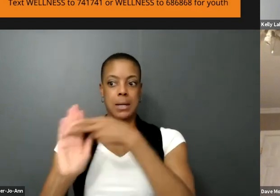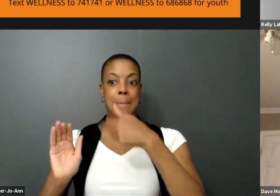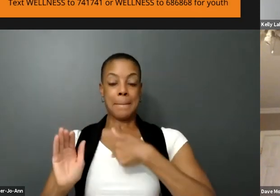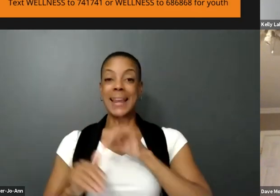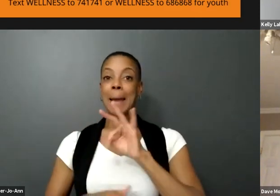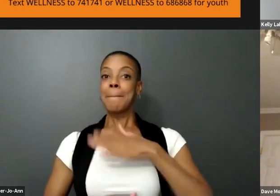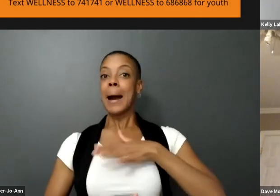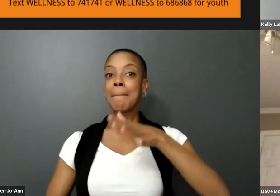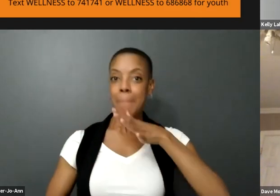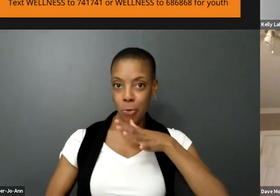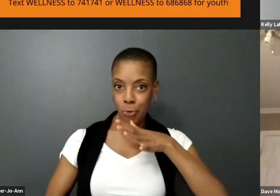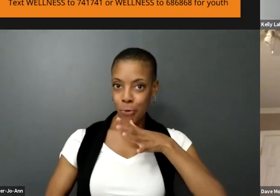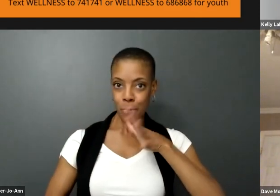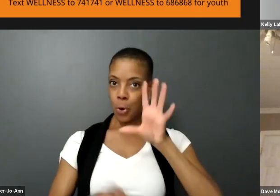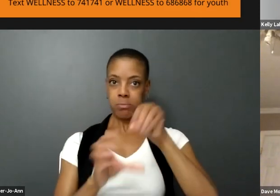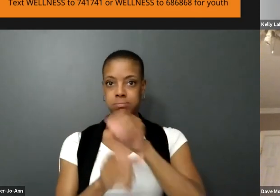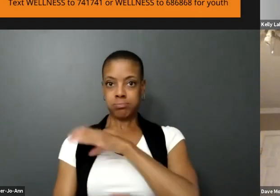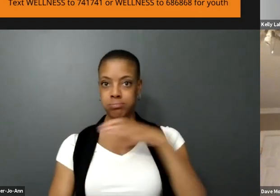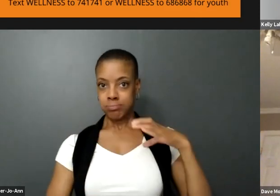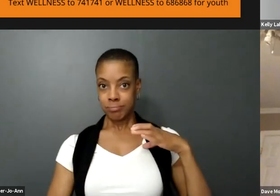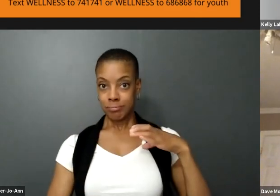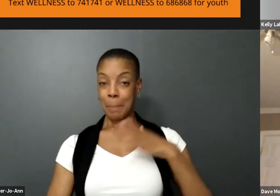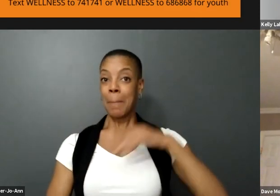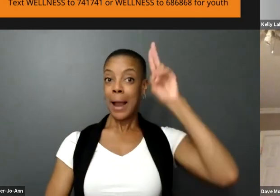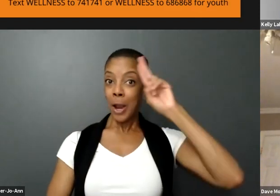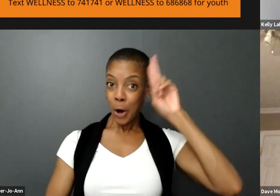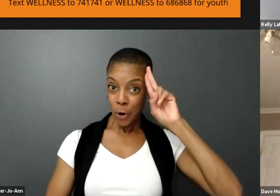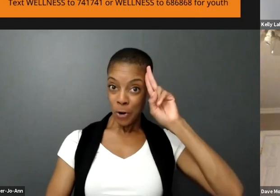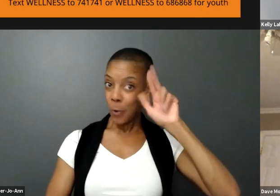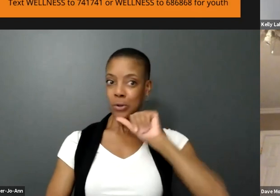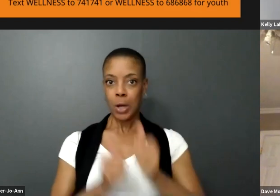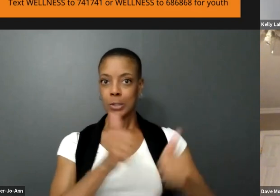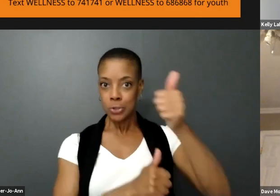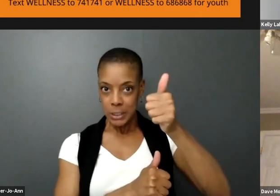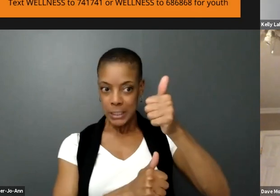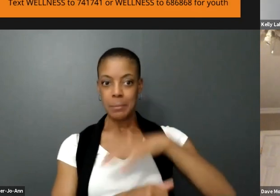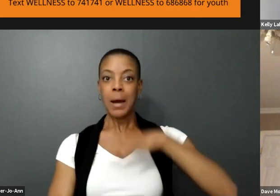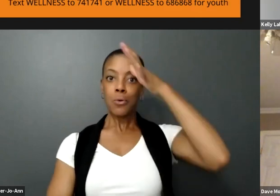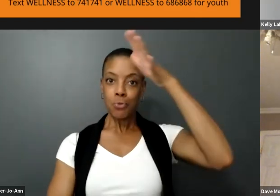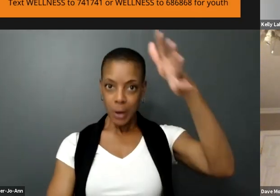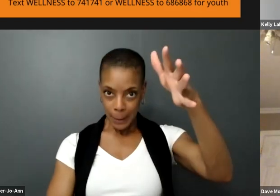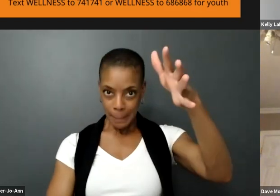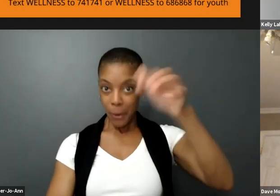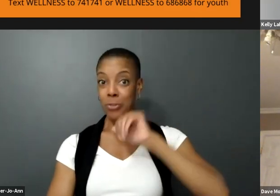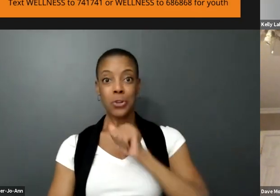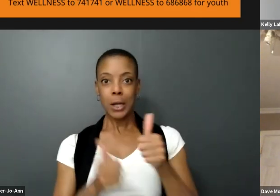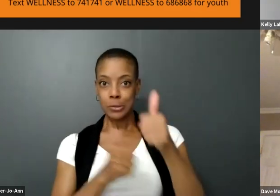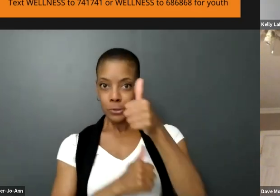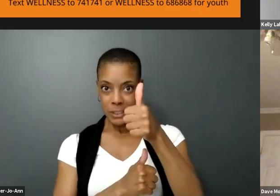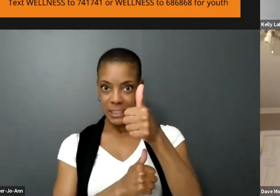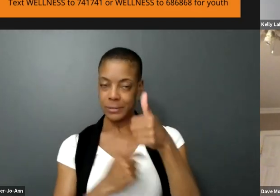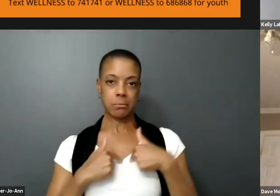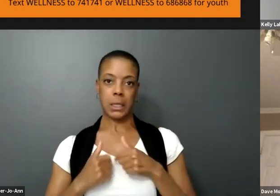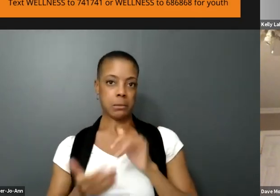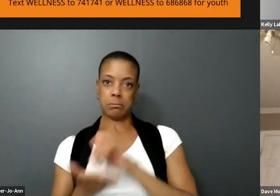on the council and my uncle not served as chief and my grandfather had not served as chief. And I think